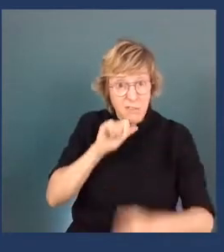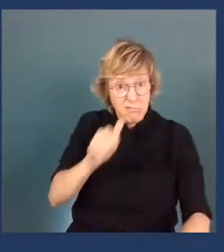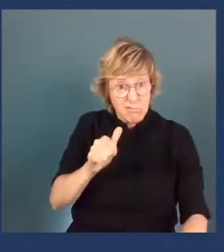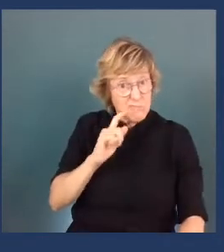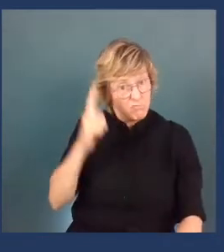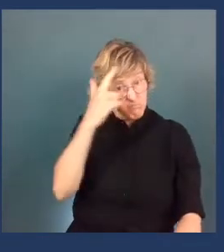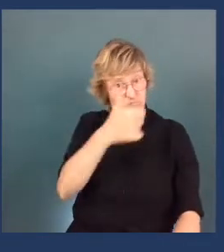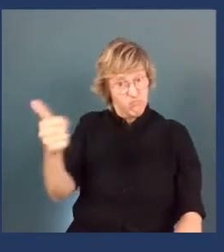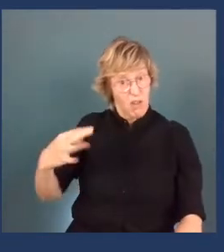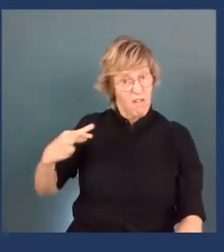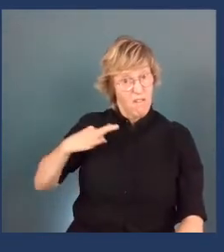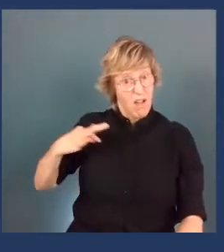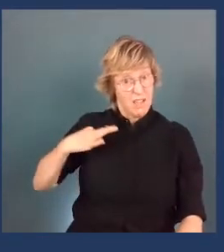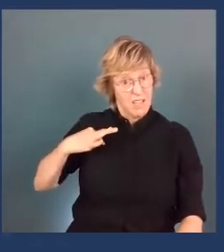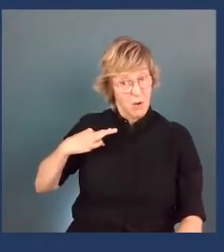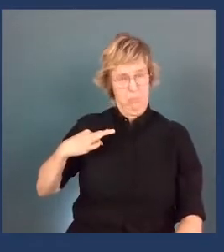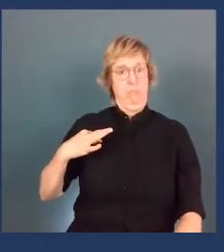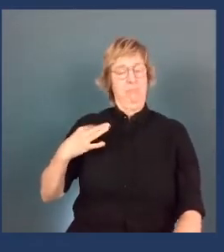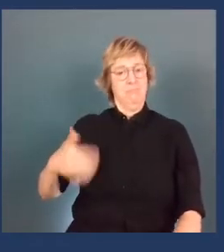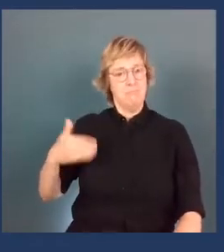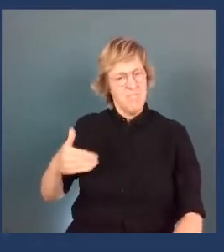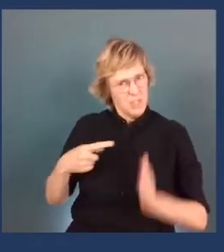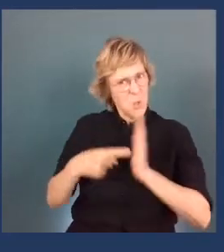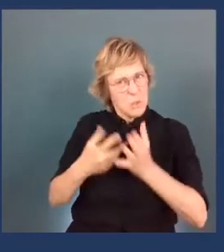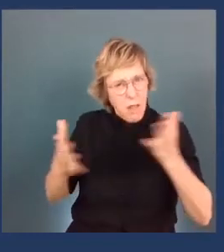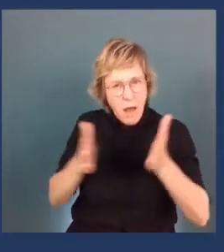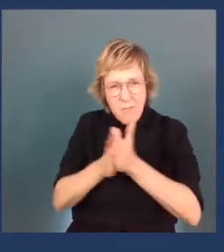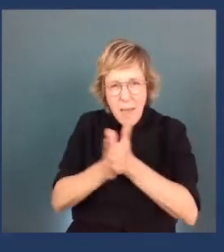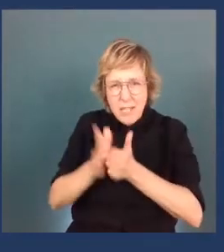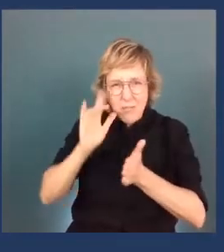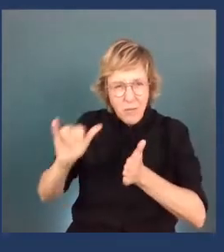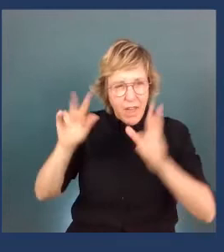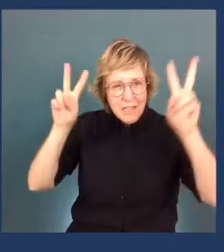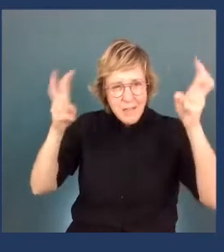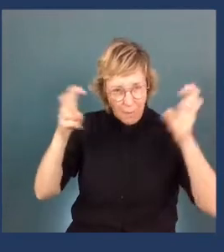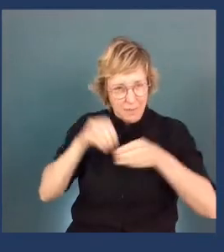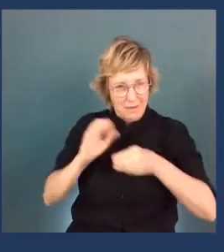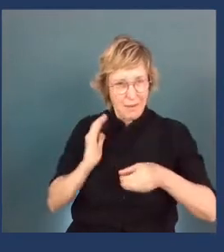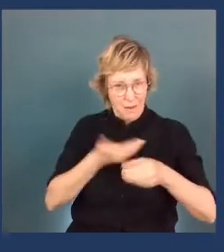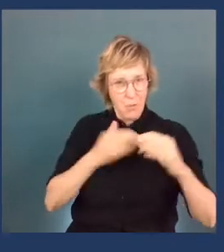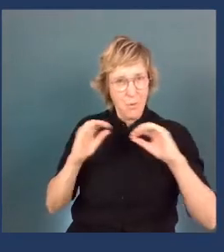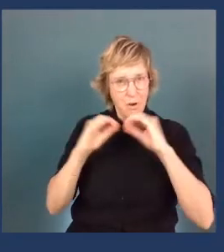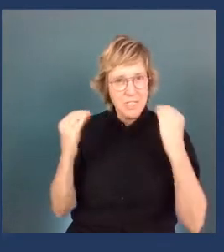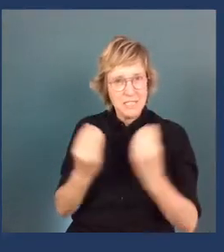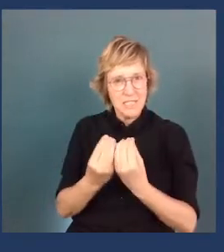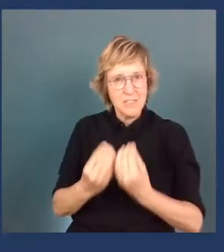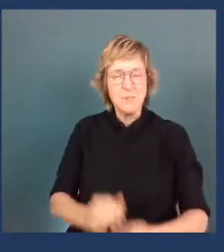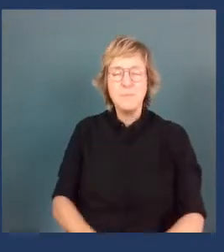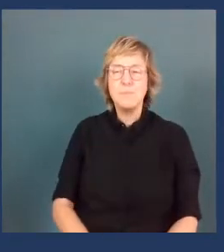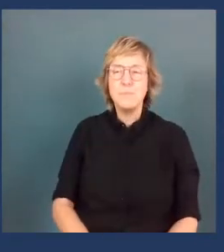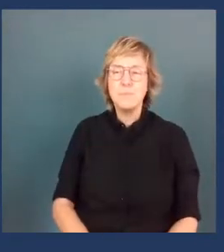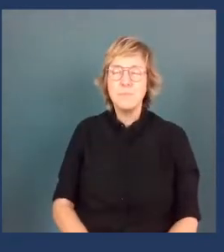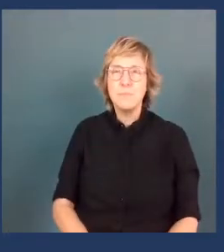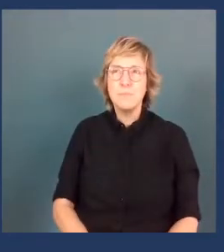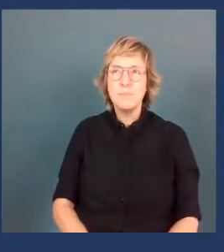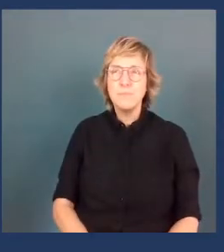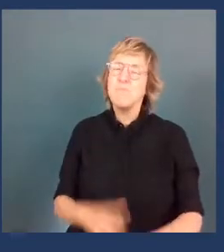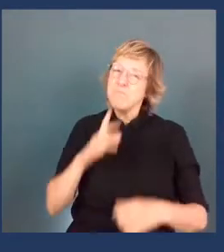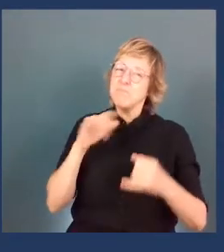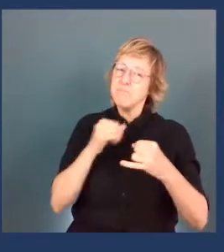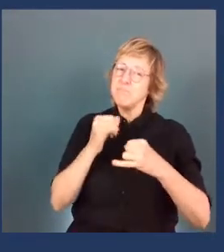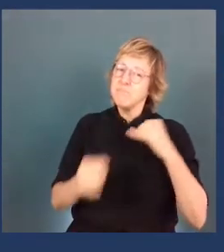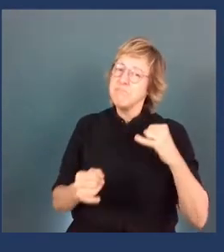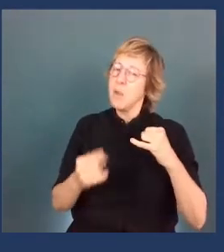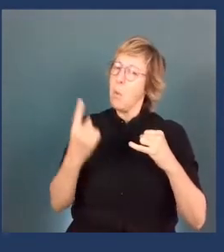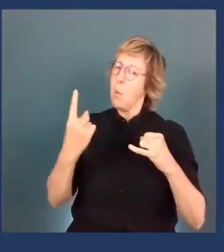is voluntary. So it just shows you how much passion there is for the topic within our organization. And finally, I would say